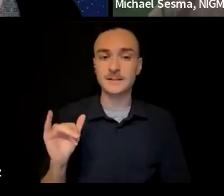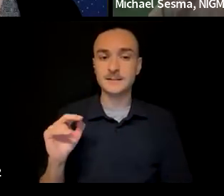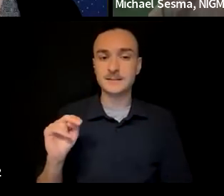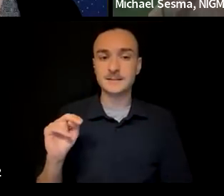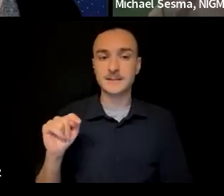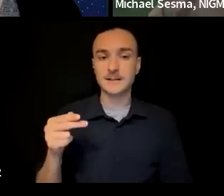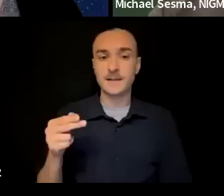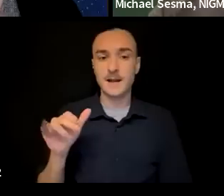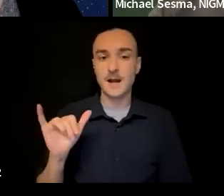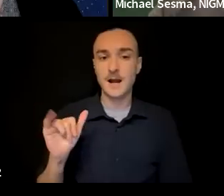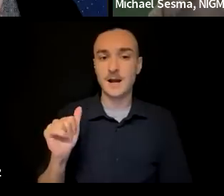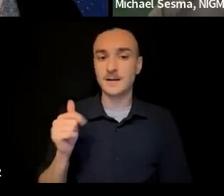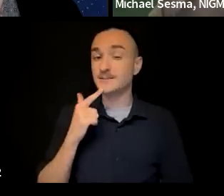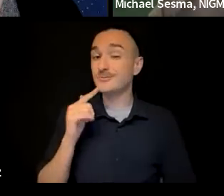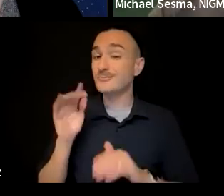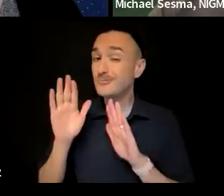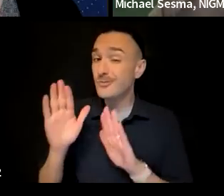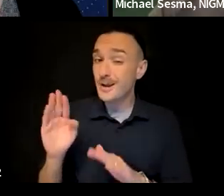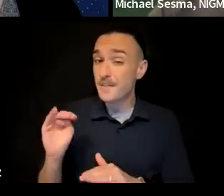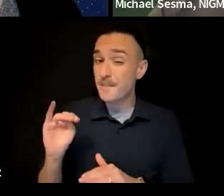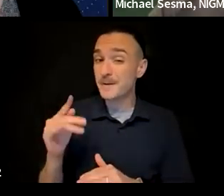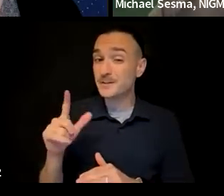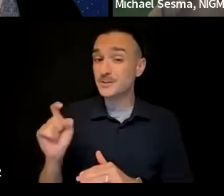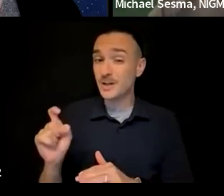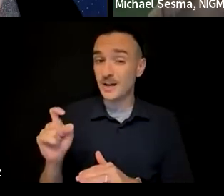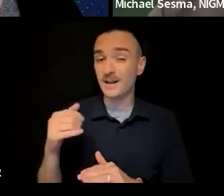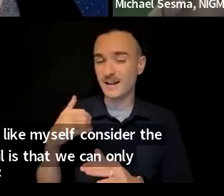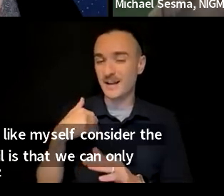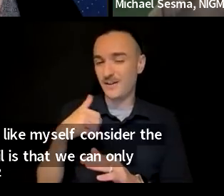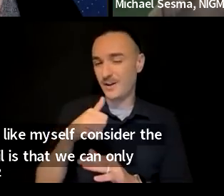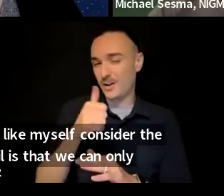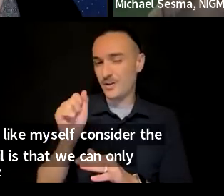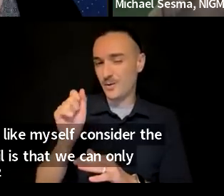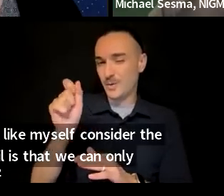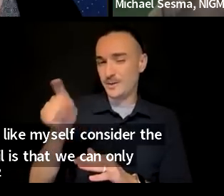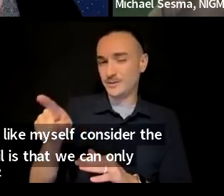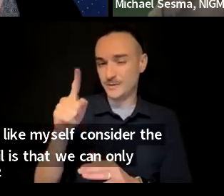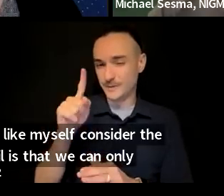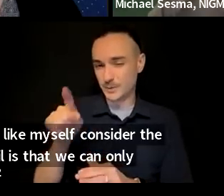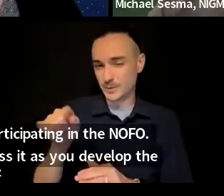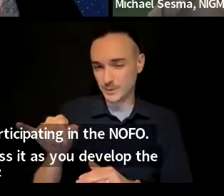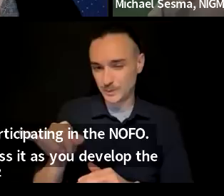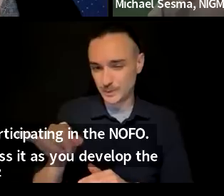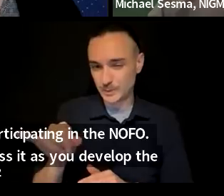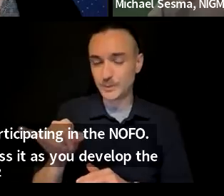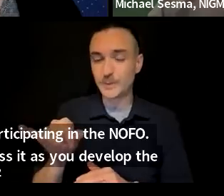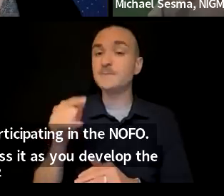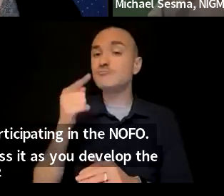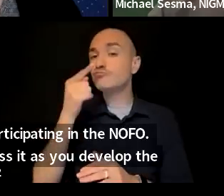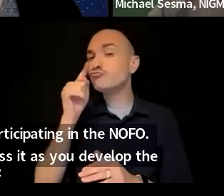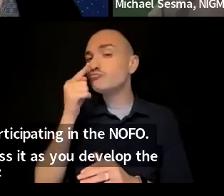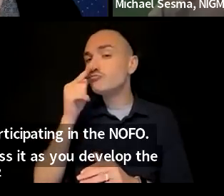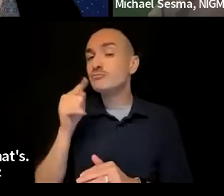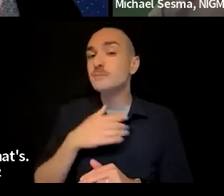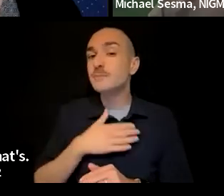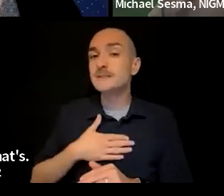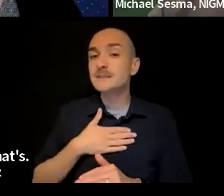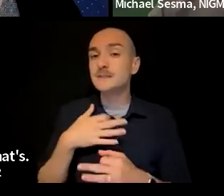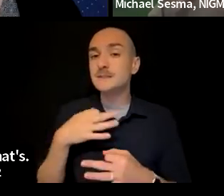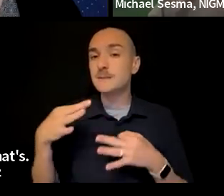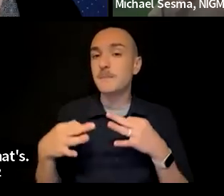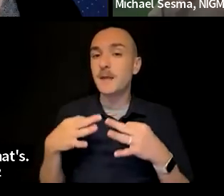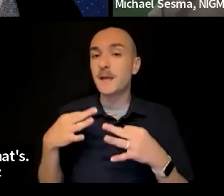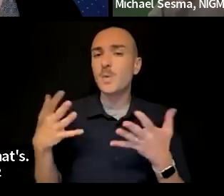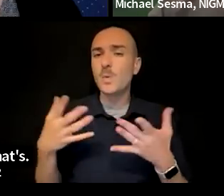I'm going to just stick with you for our next question as well. And that is, could you please explain the difference between